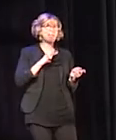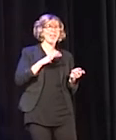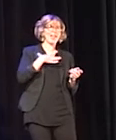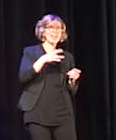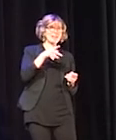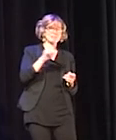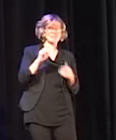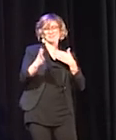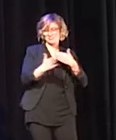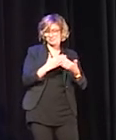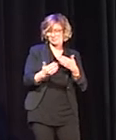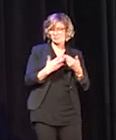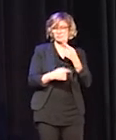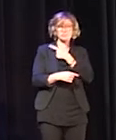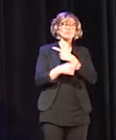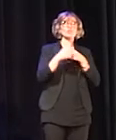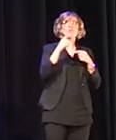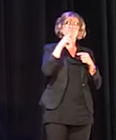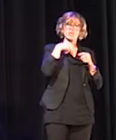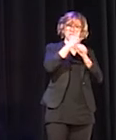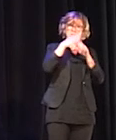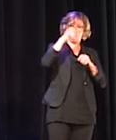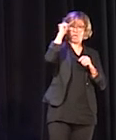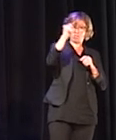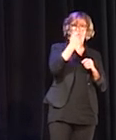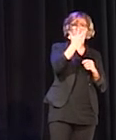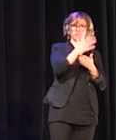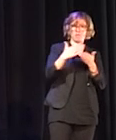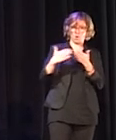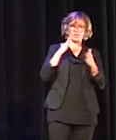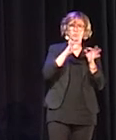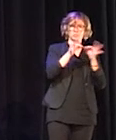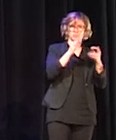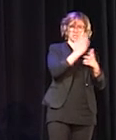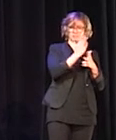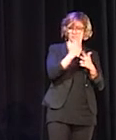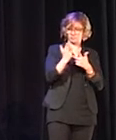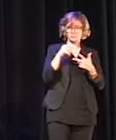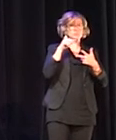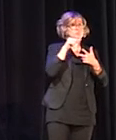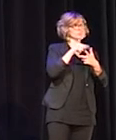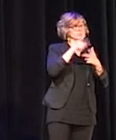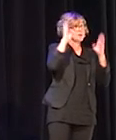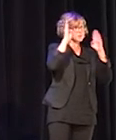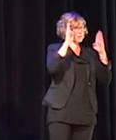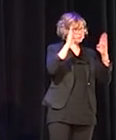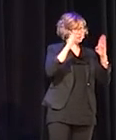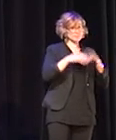probabilistic experiential editing. So it's three parts. I'm going to go through each of these today. Attention.